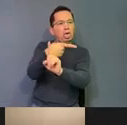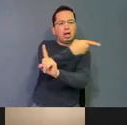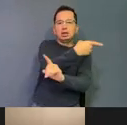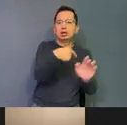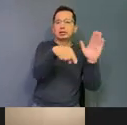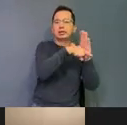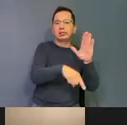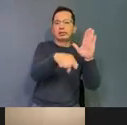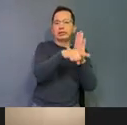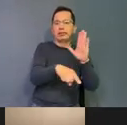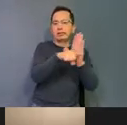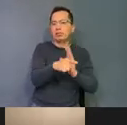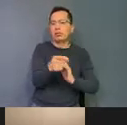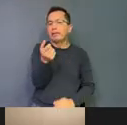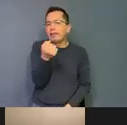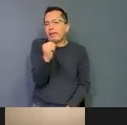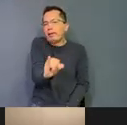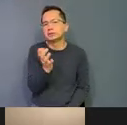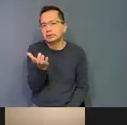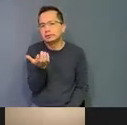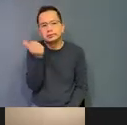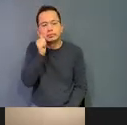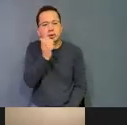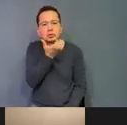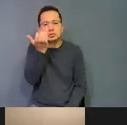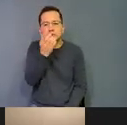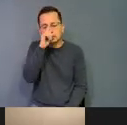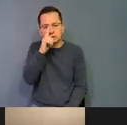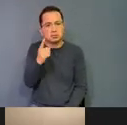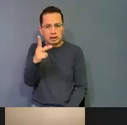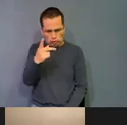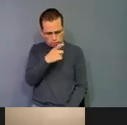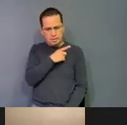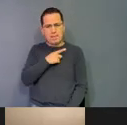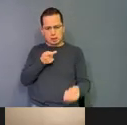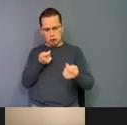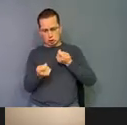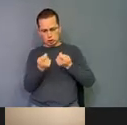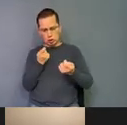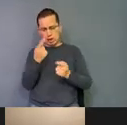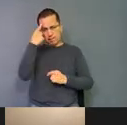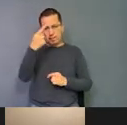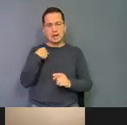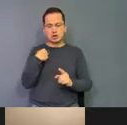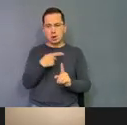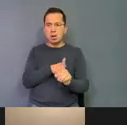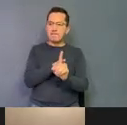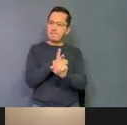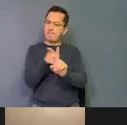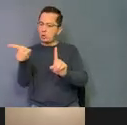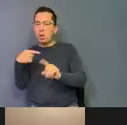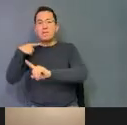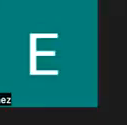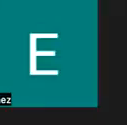to retrain the mind to also use imagination for other types of purposes. So far, so good. Are there any